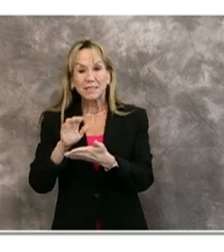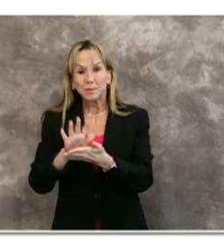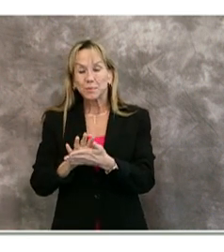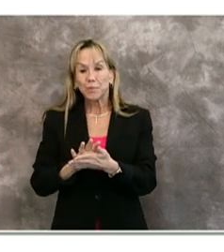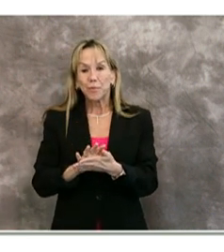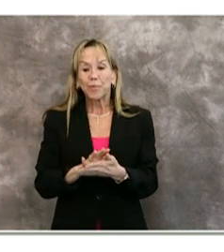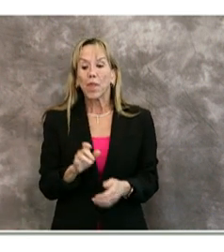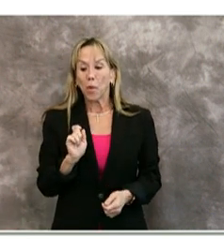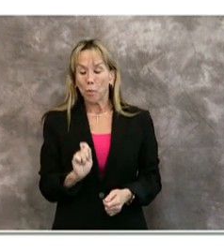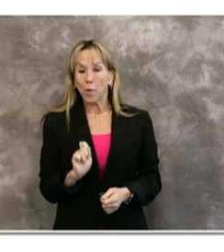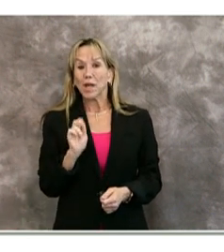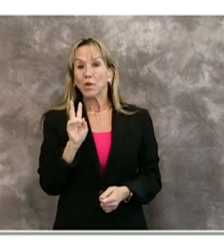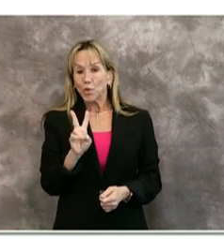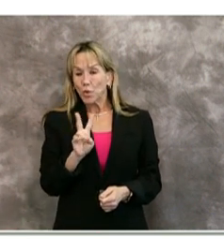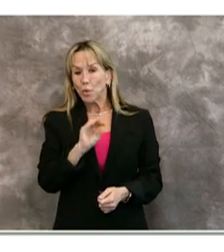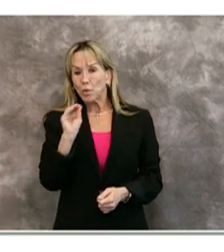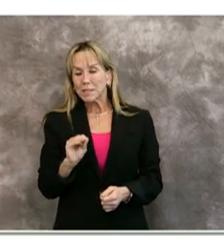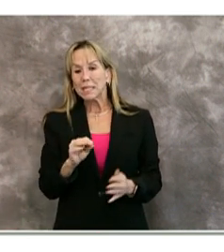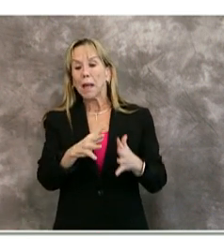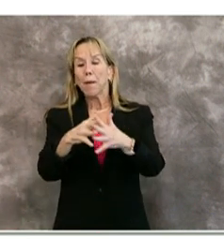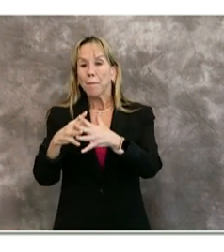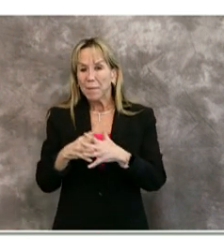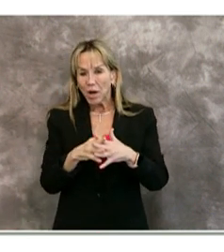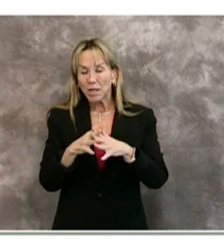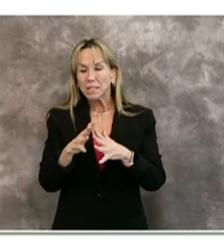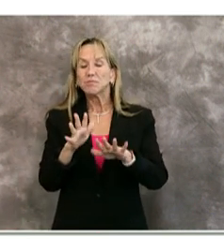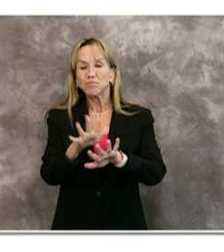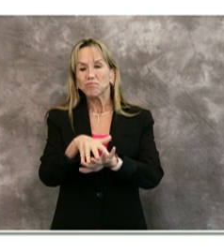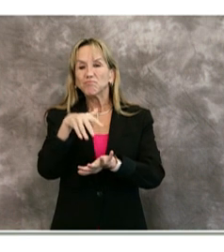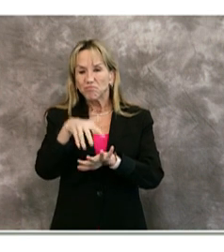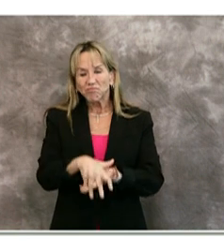and 0.2% in American Indian or Native